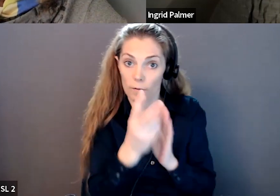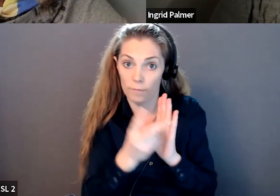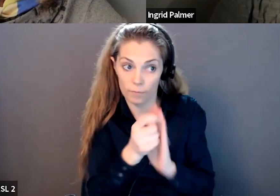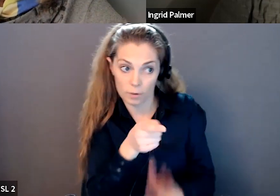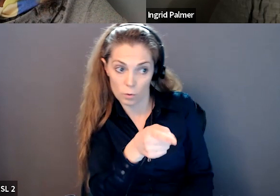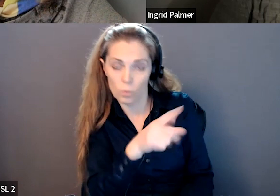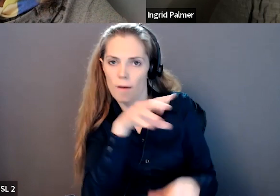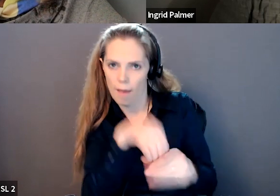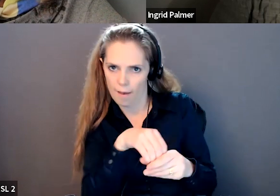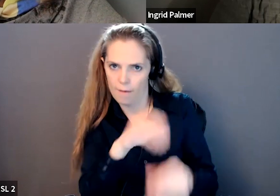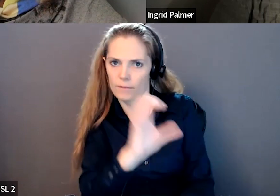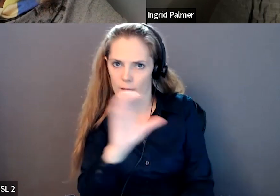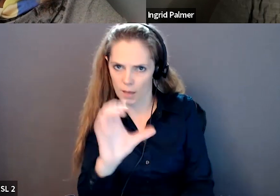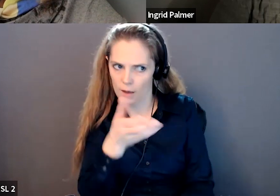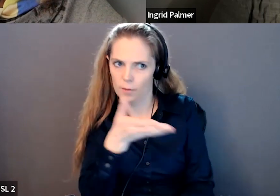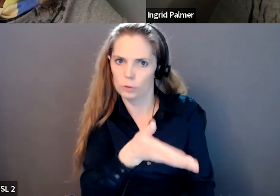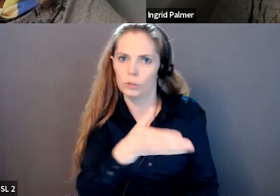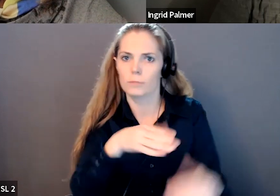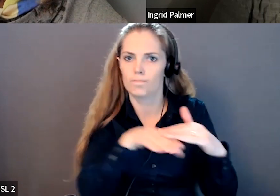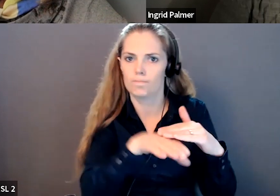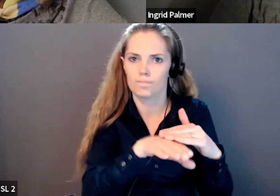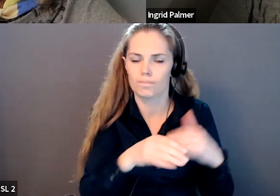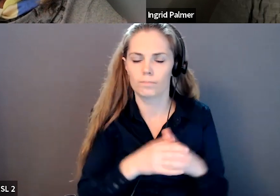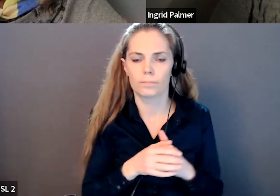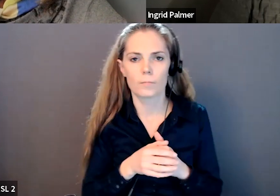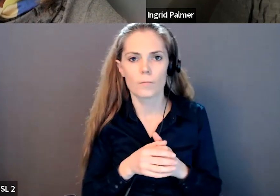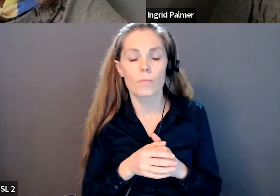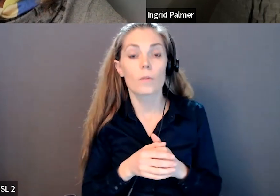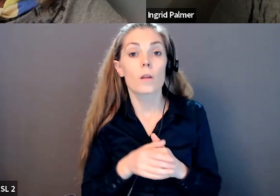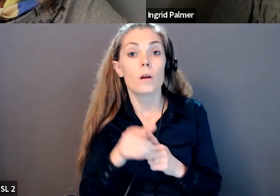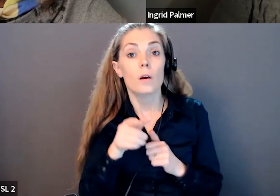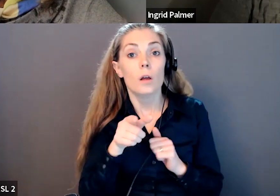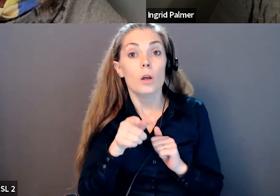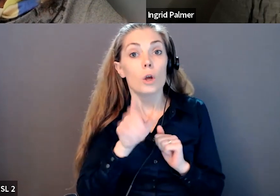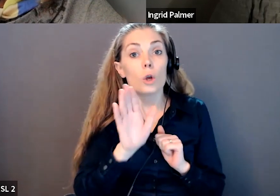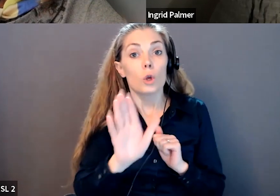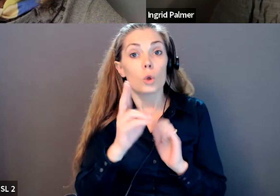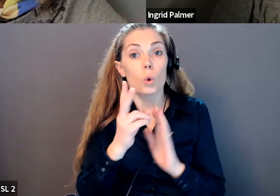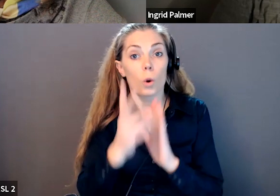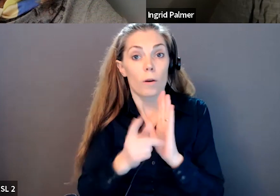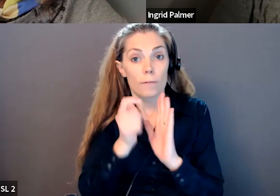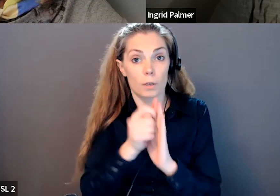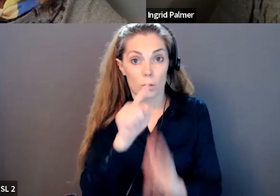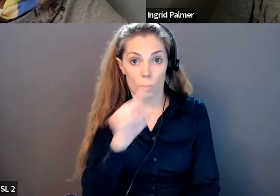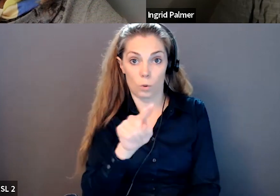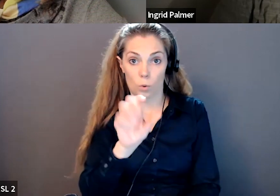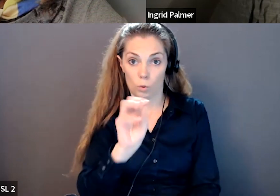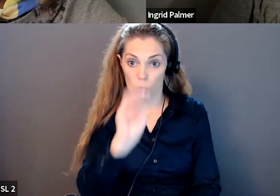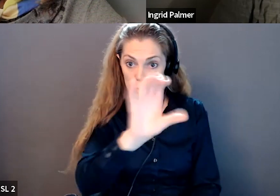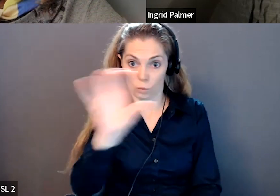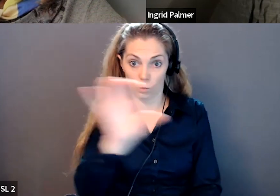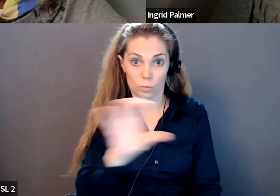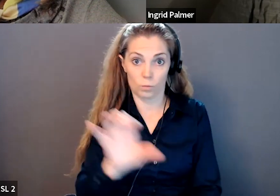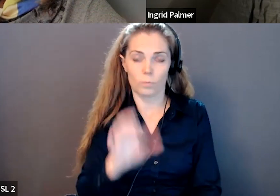The video of an ASL interpreter will be on your screen, as your video layout in Zoom will already display